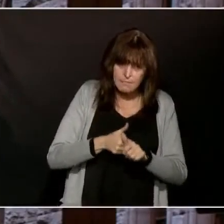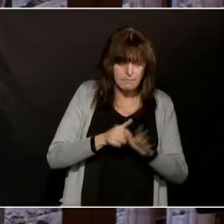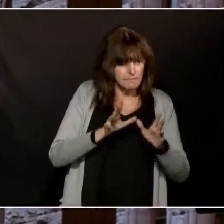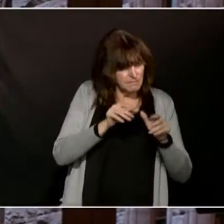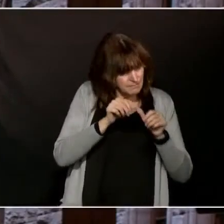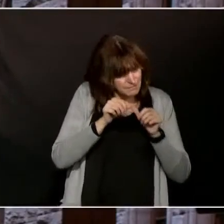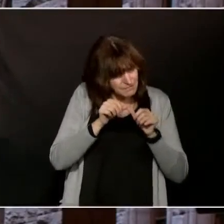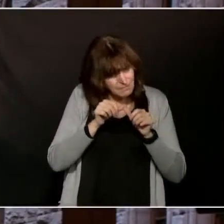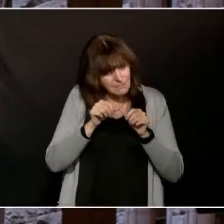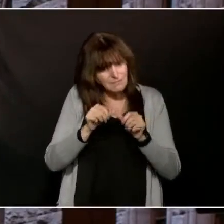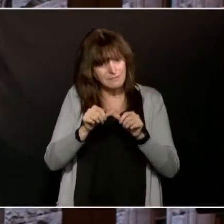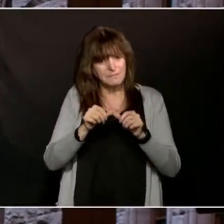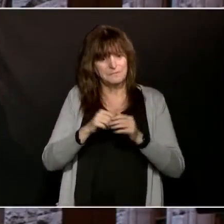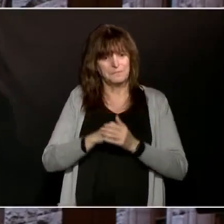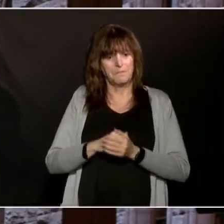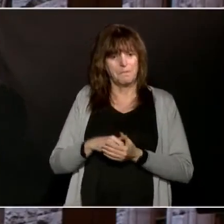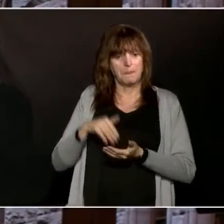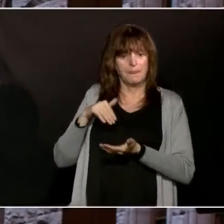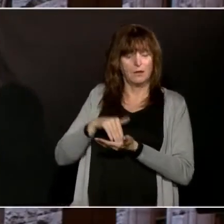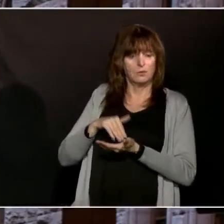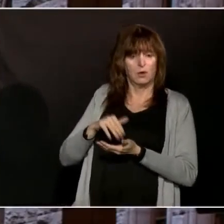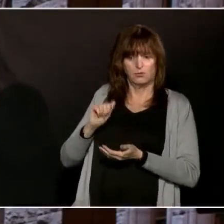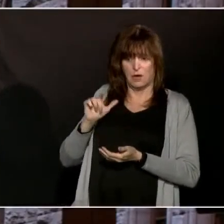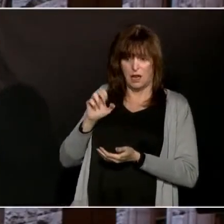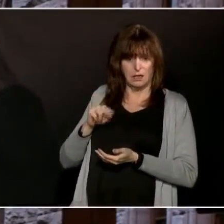these same things, it's not